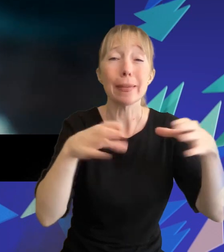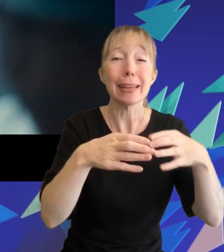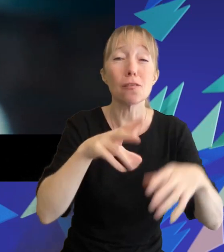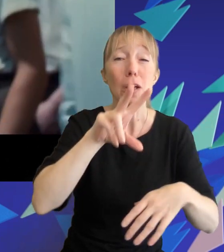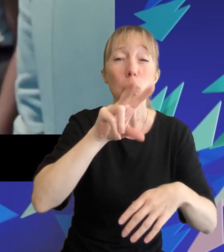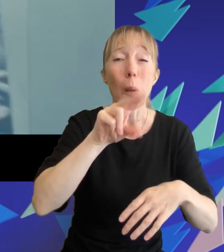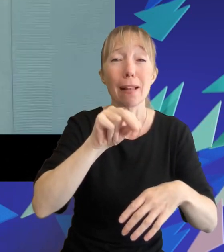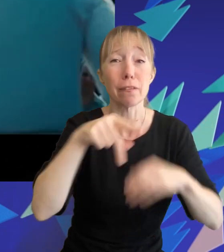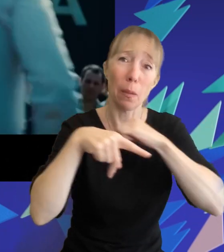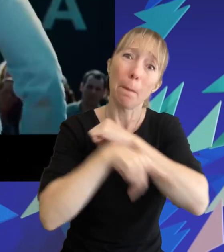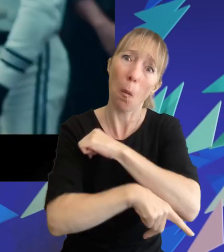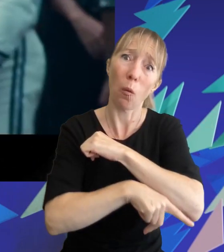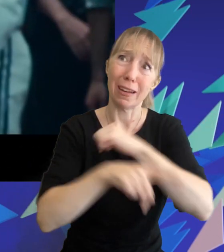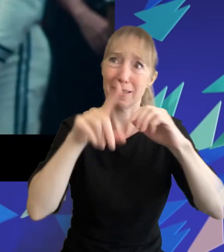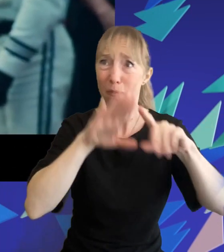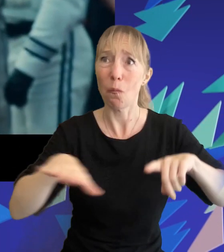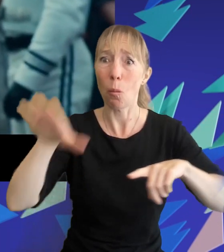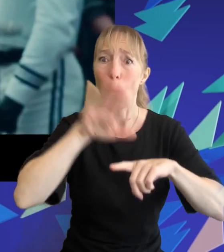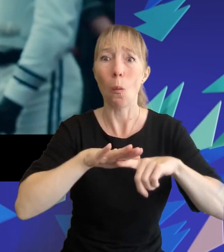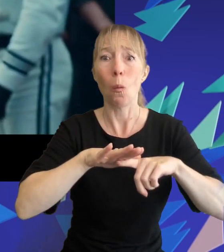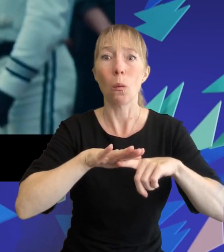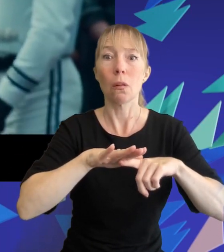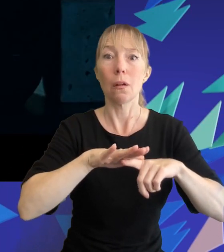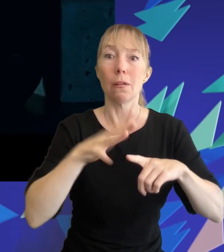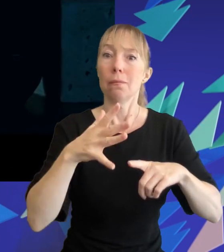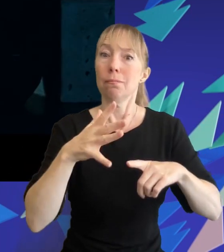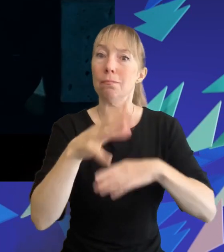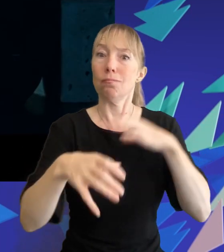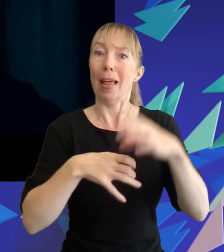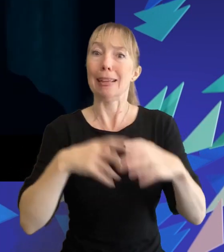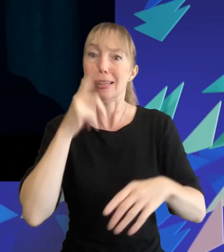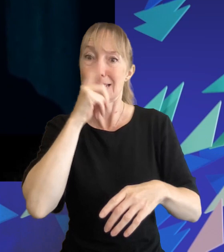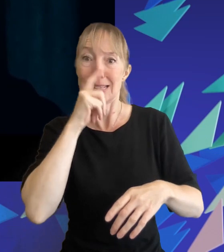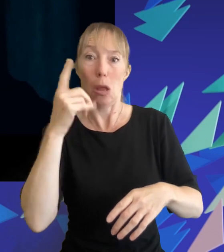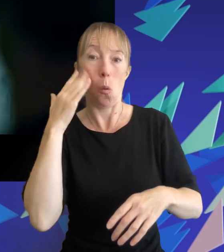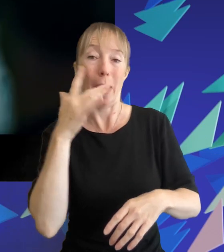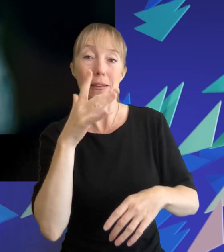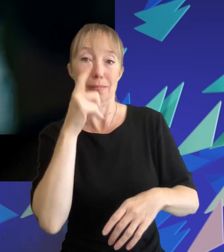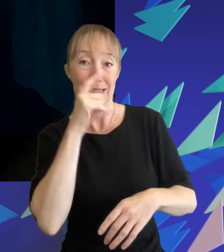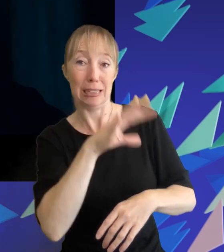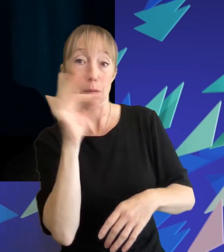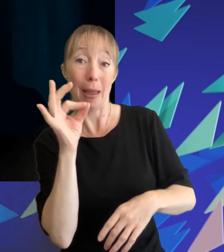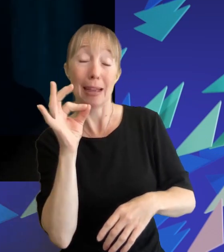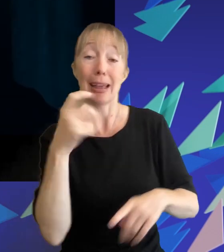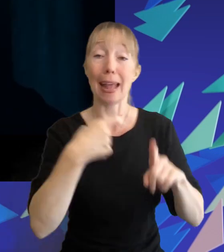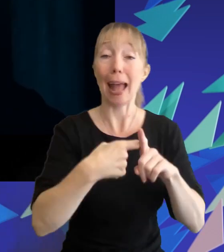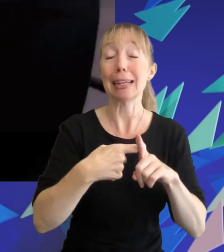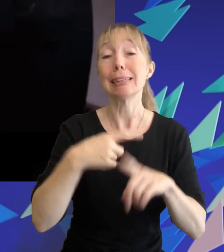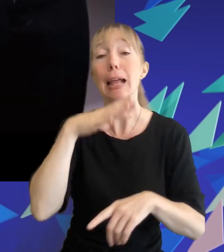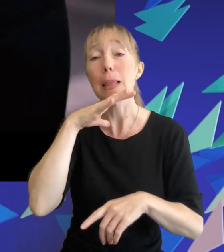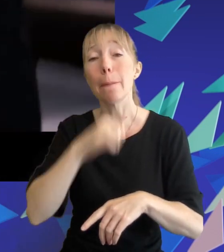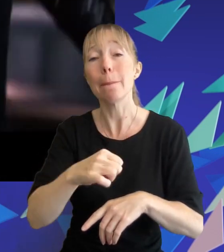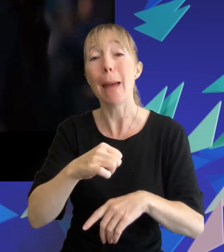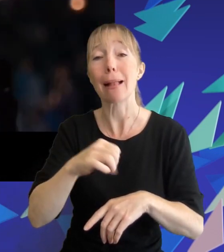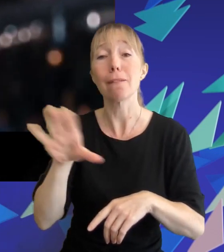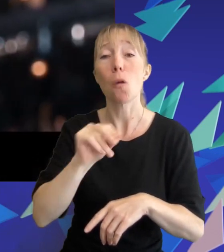volunteers volunteers for her younger sister when she is reaped for the games katniss and the male tribute from her district peter malark are